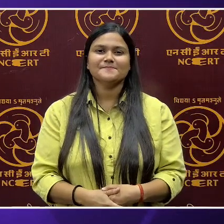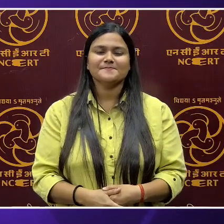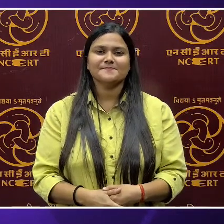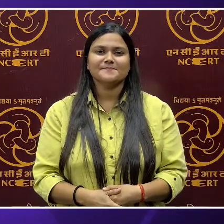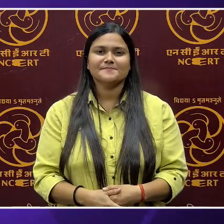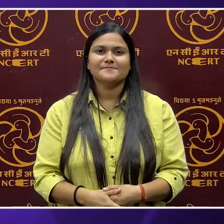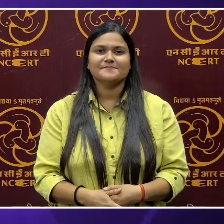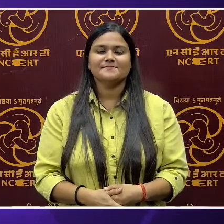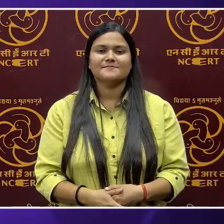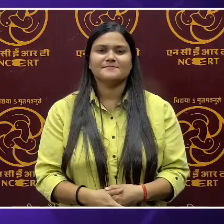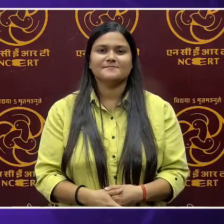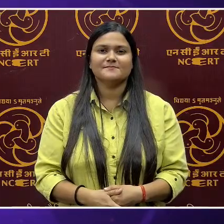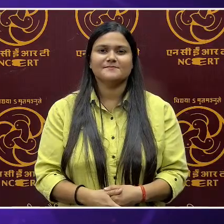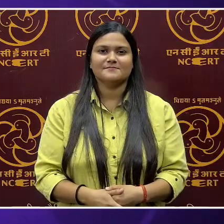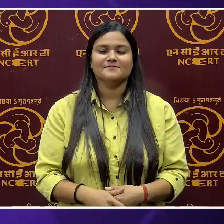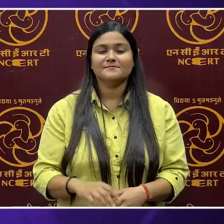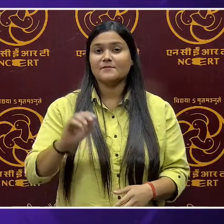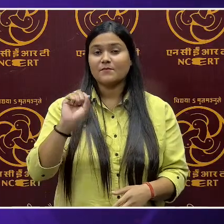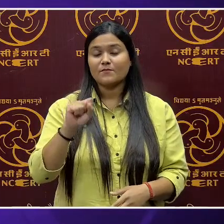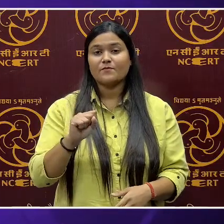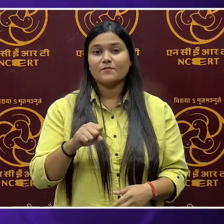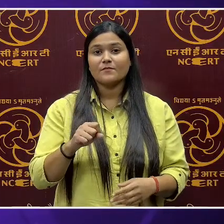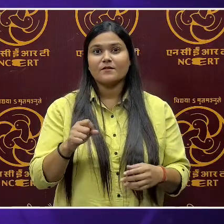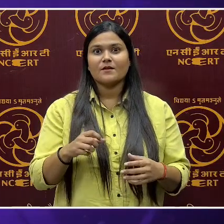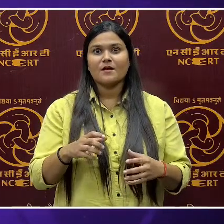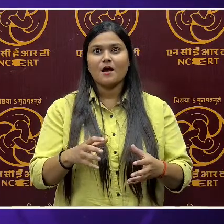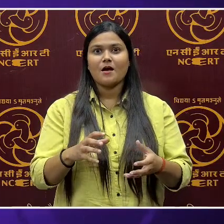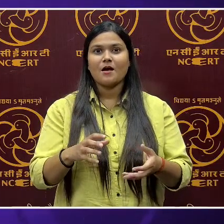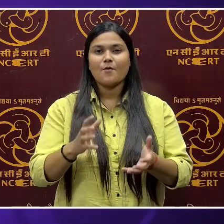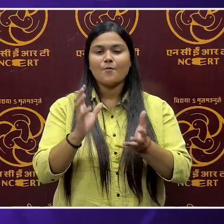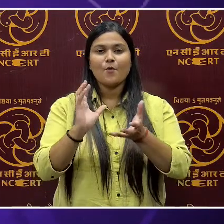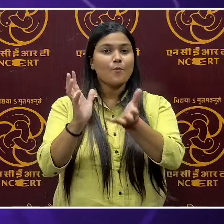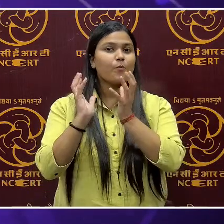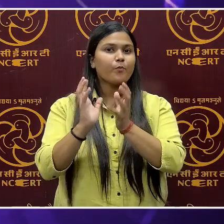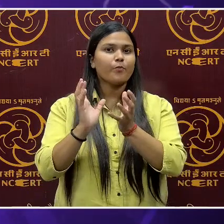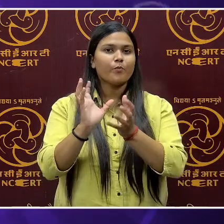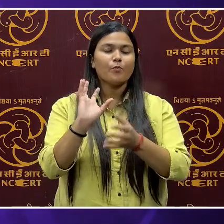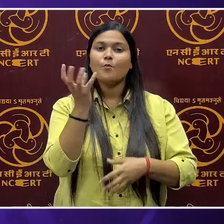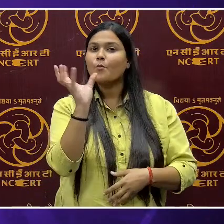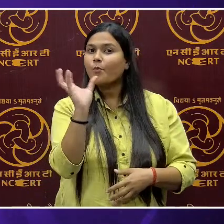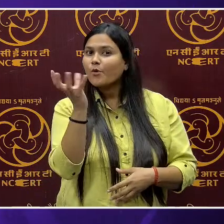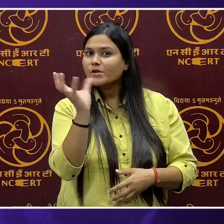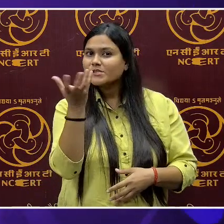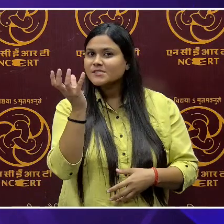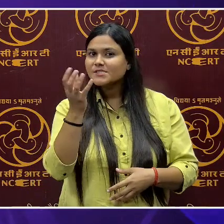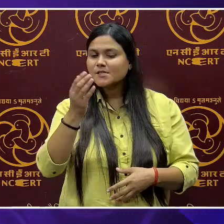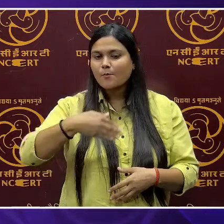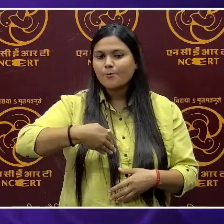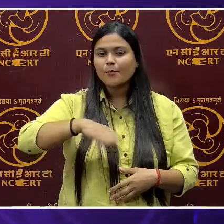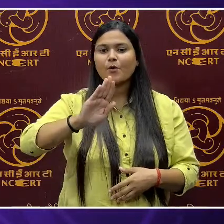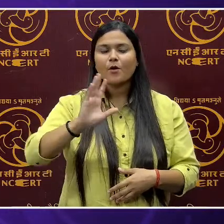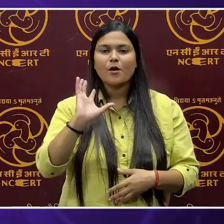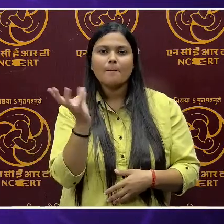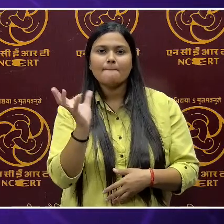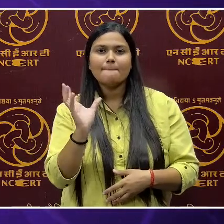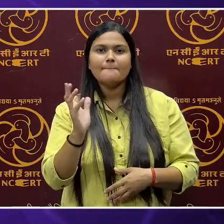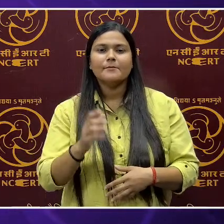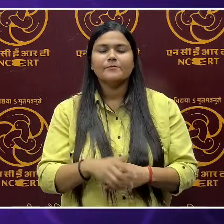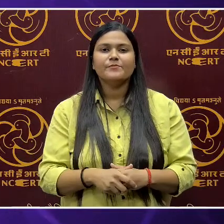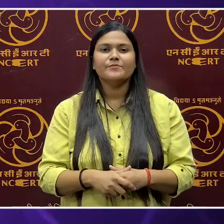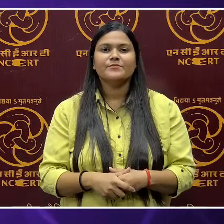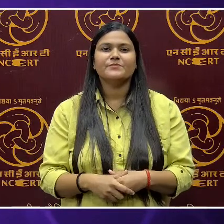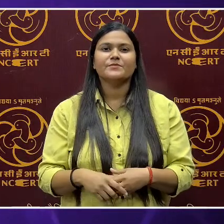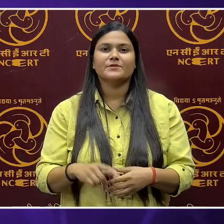absolutely. And we also have a football lover here, because I am sure a football lover would be the